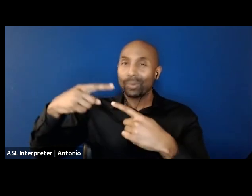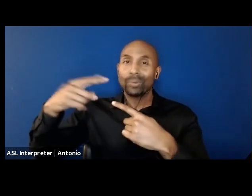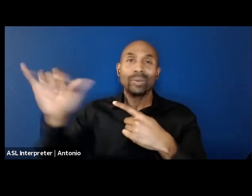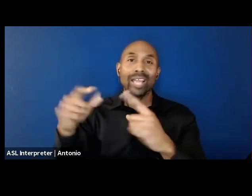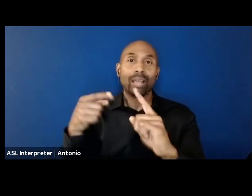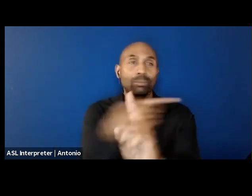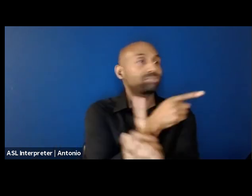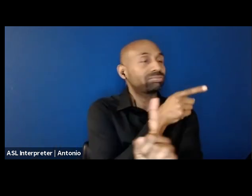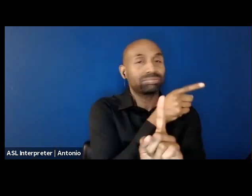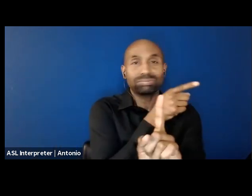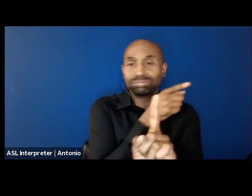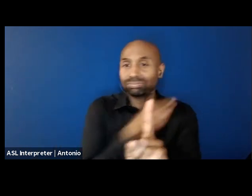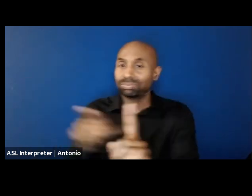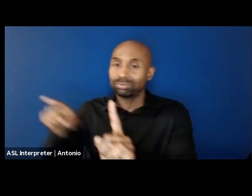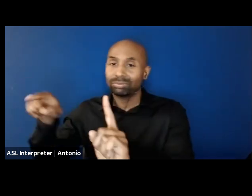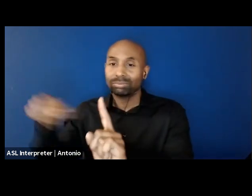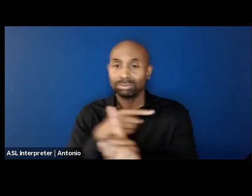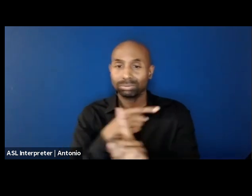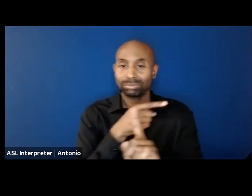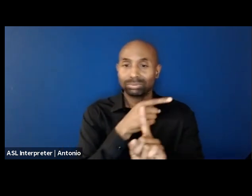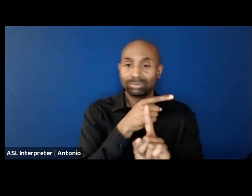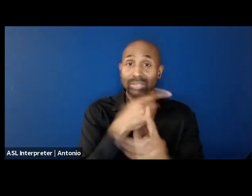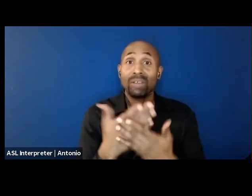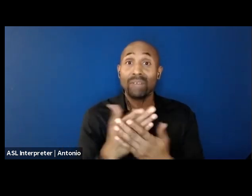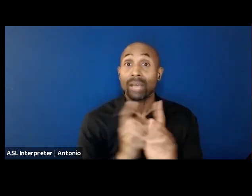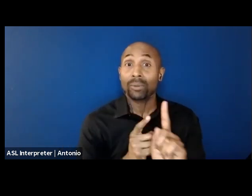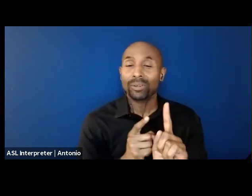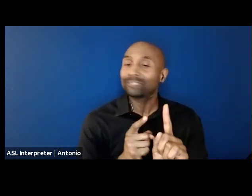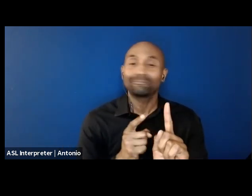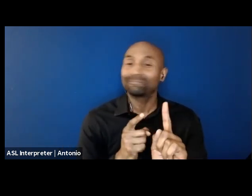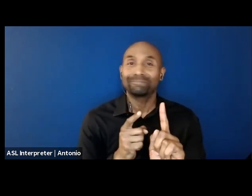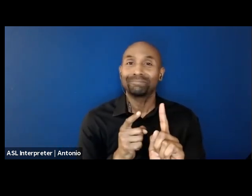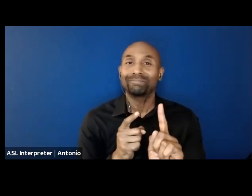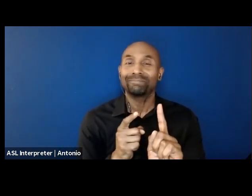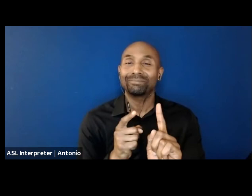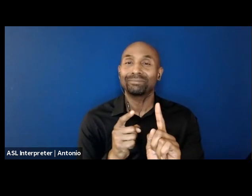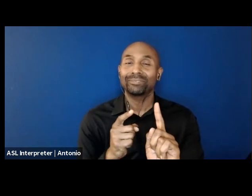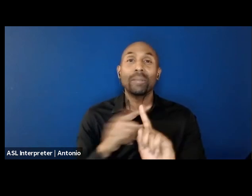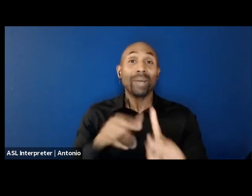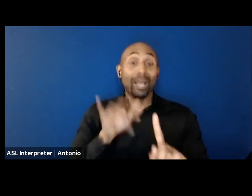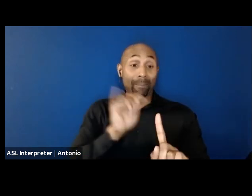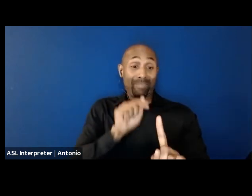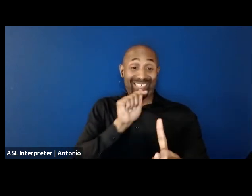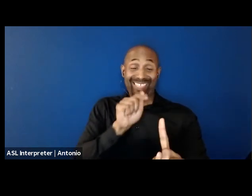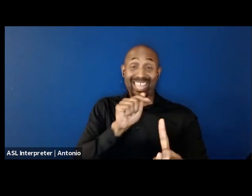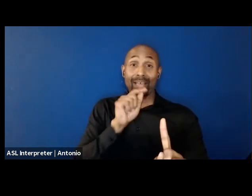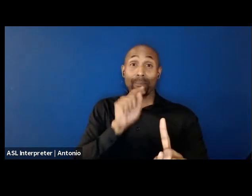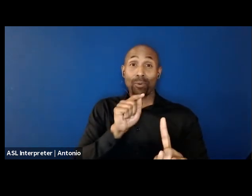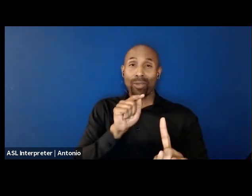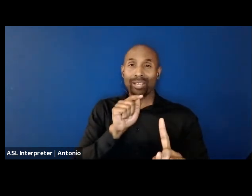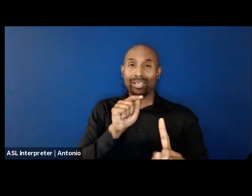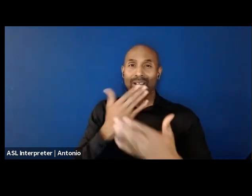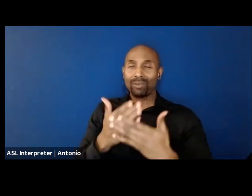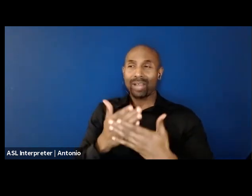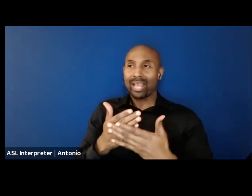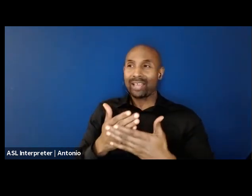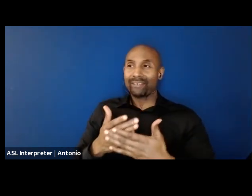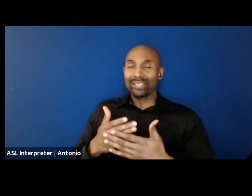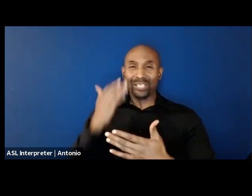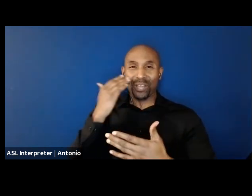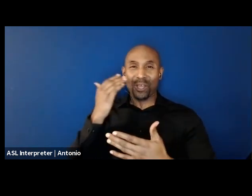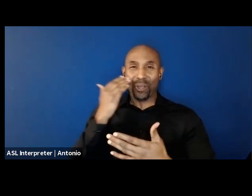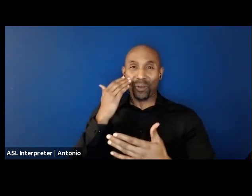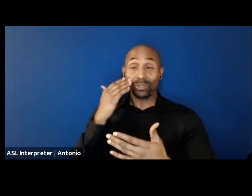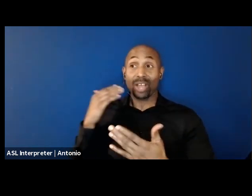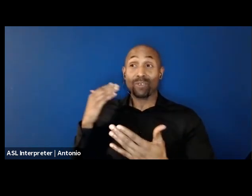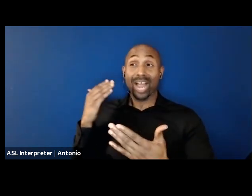Point felt itself apart from itself. It recognized a holding of arrival's repeat at arm's length, a